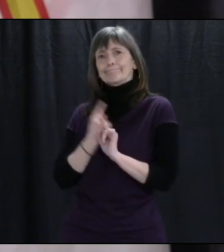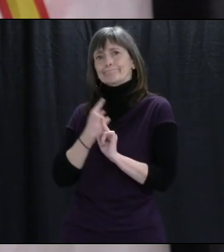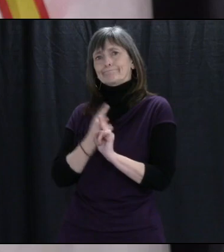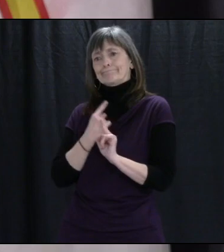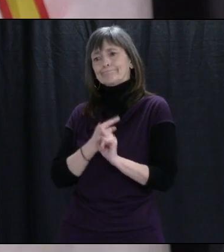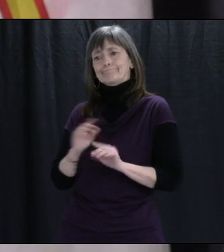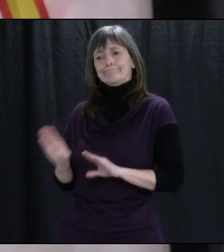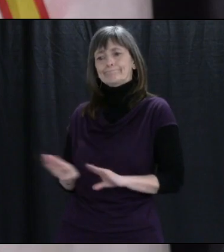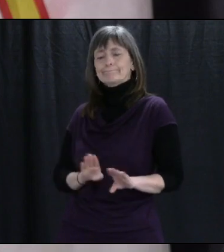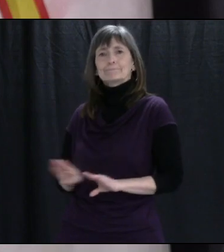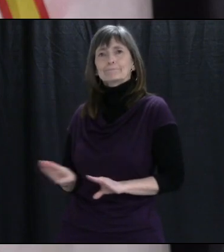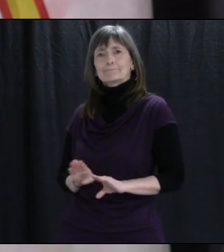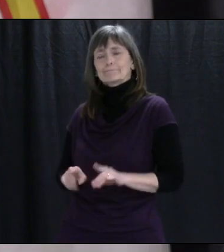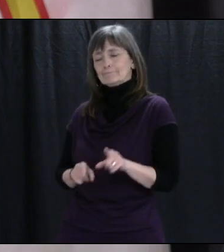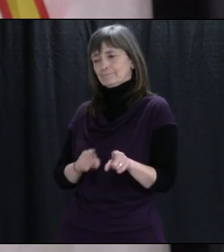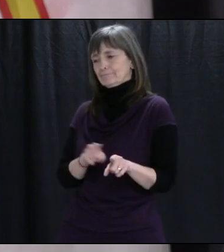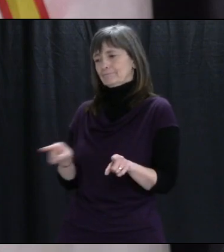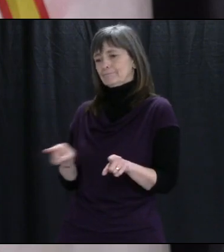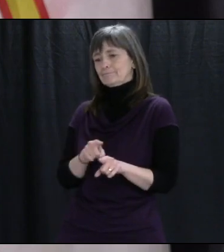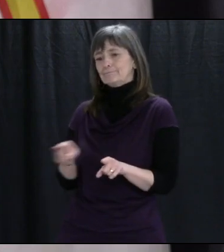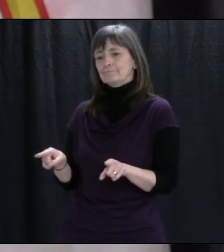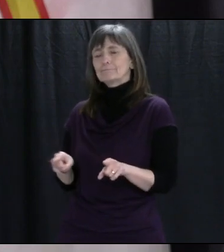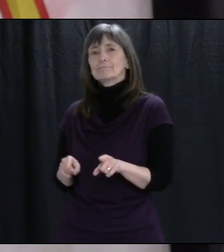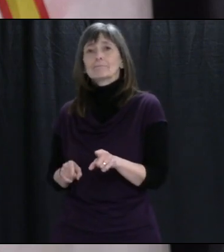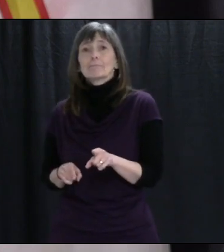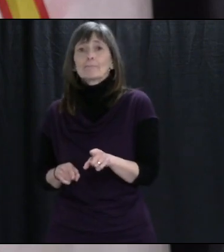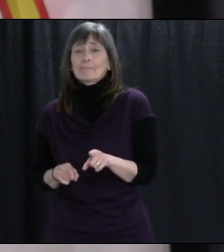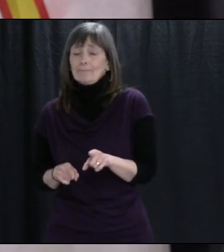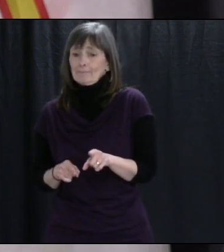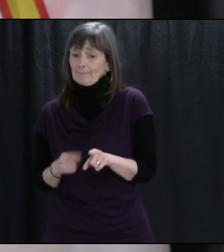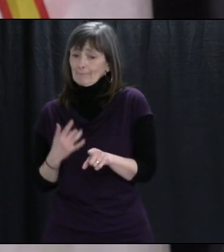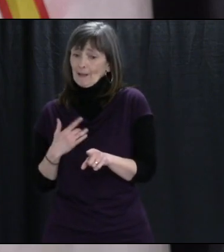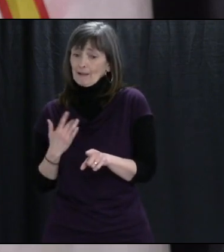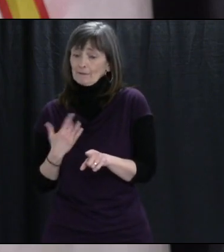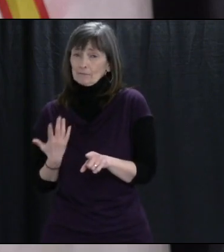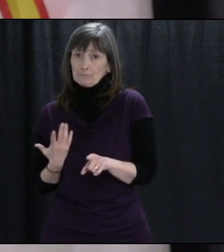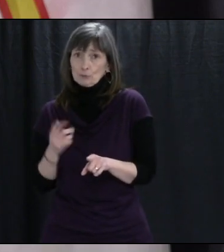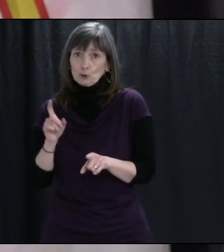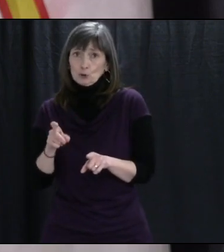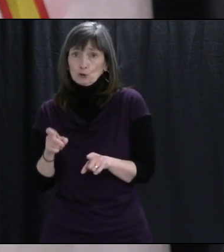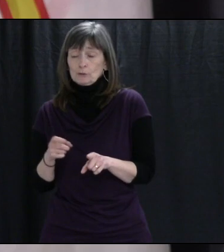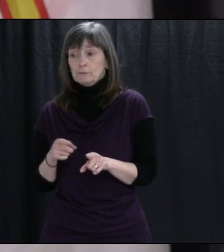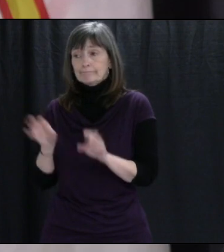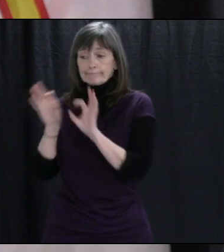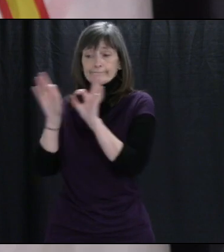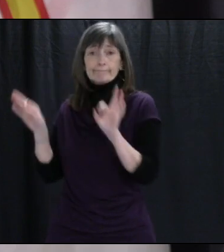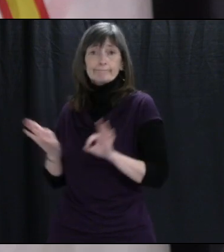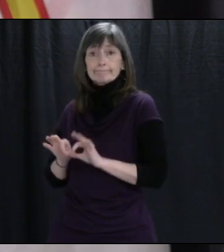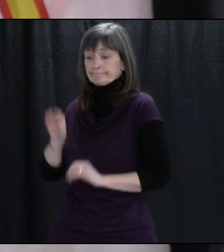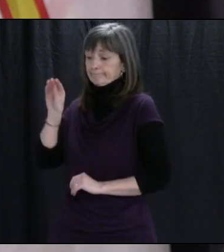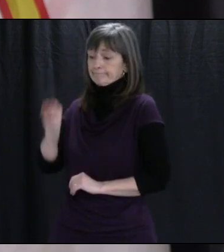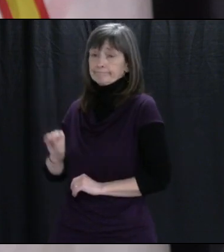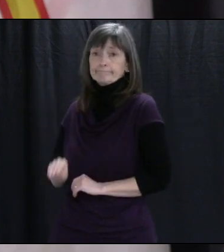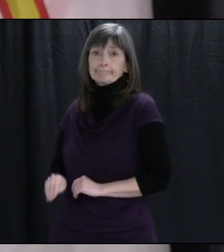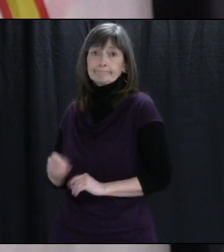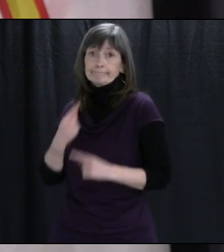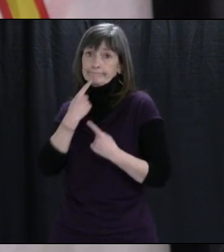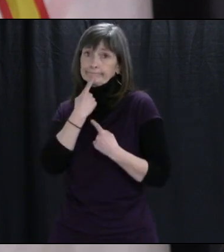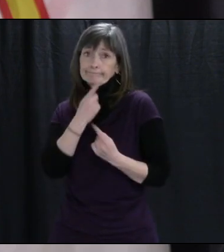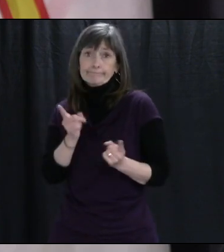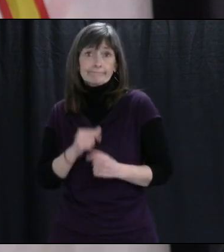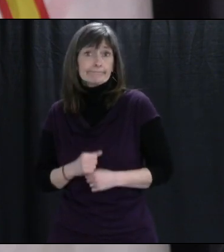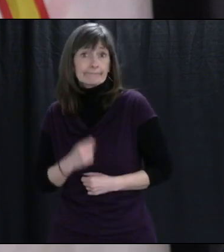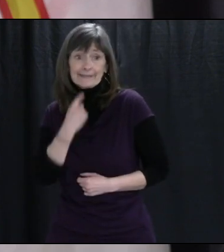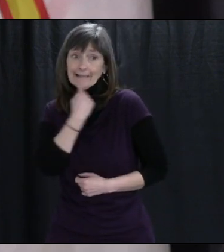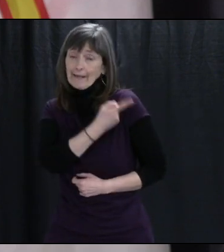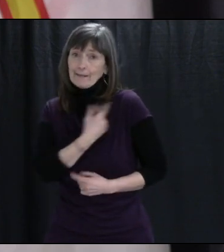a tenant would be conducting, I think the prudent thing to do is report that, and no different than any other